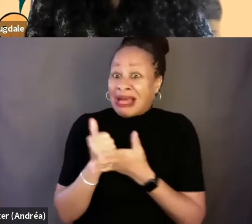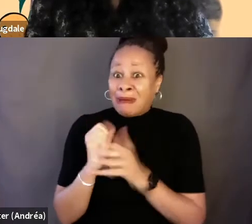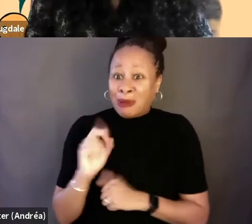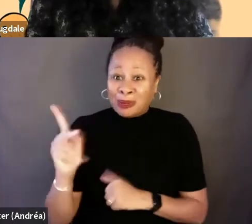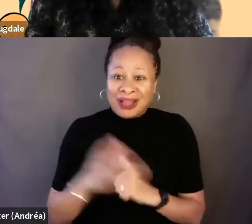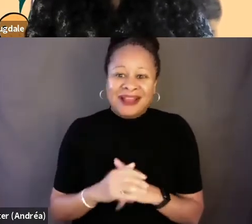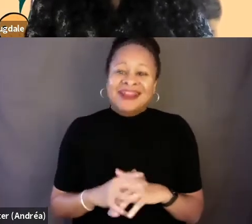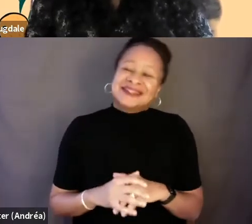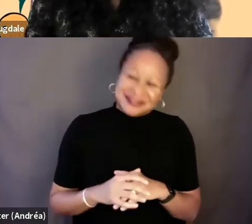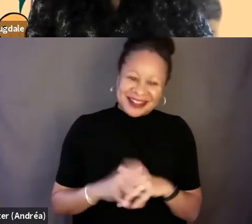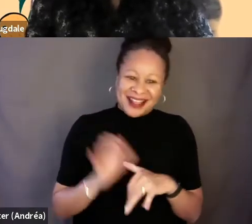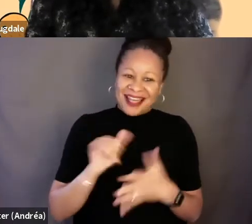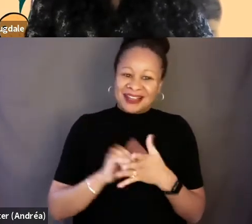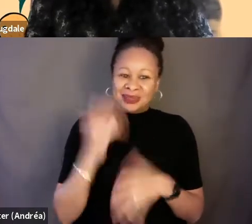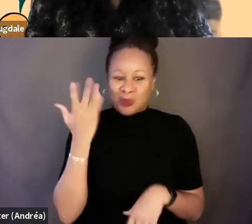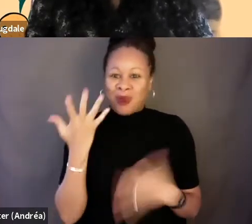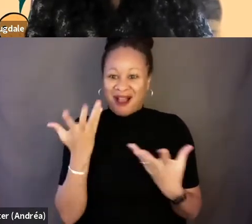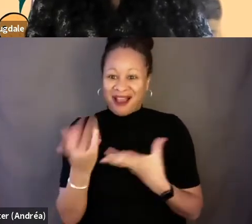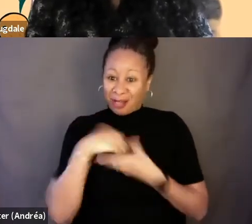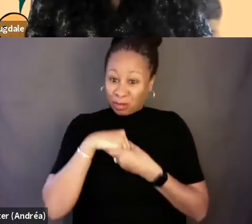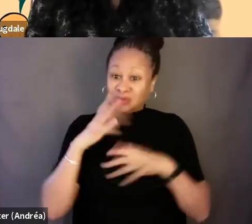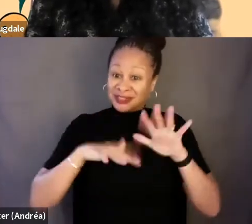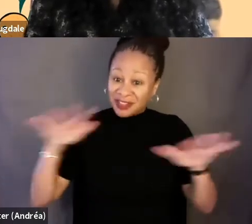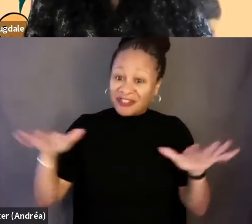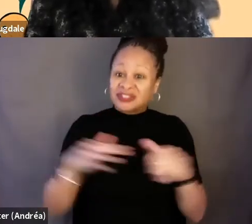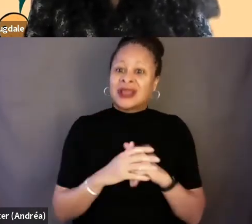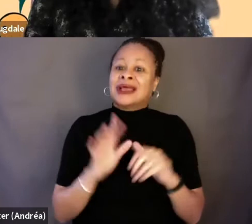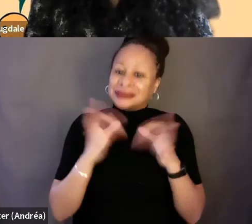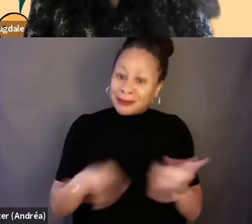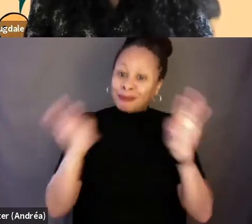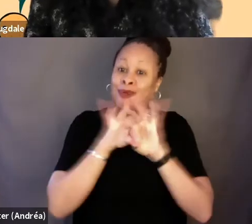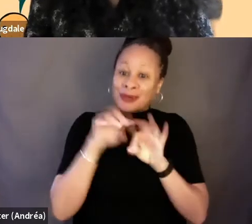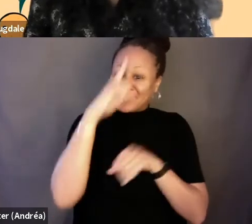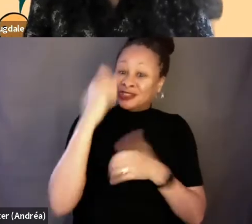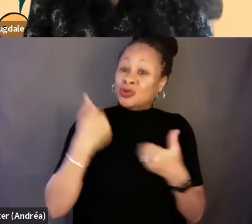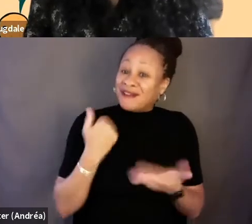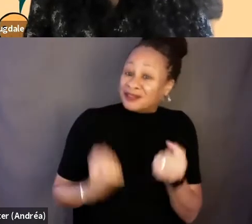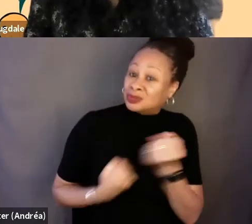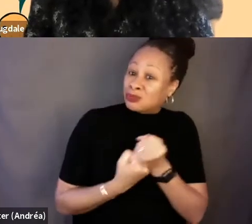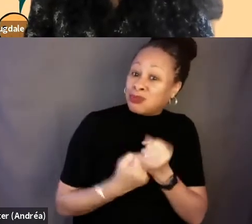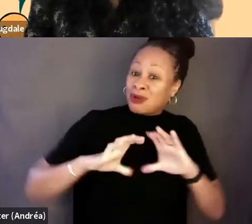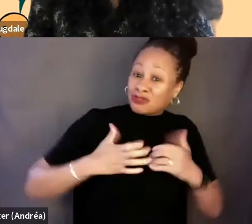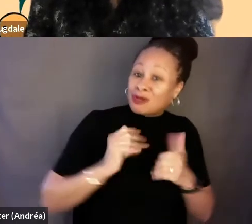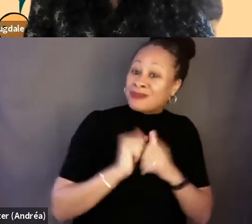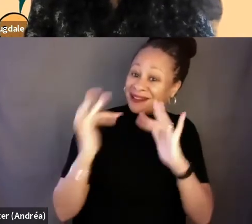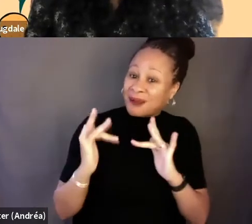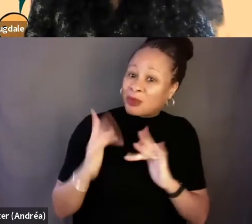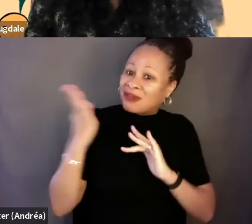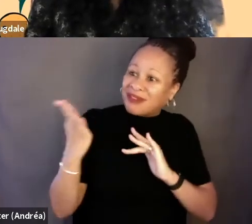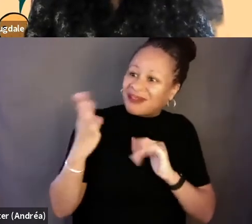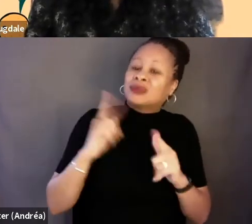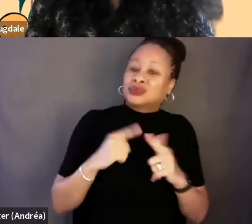okay? That's why the inclusion and the diversity matters, because there's that support group, there's that network there